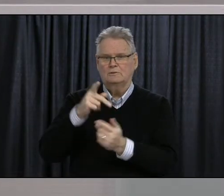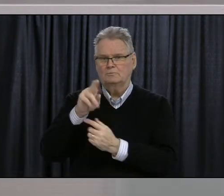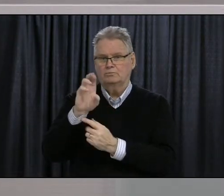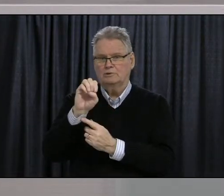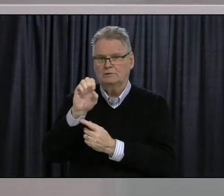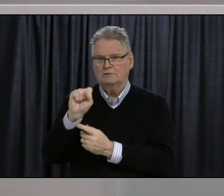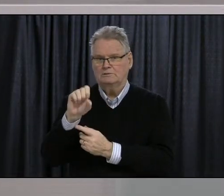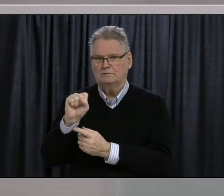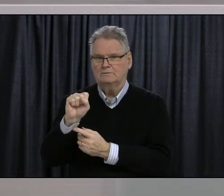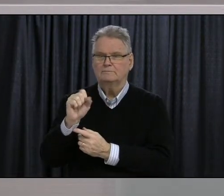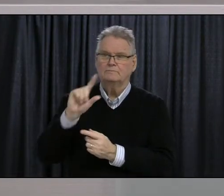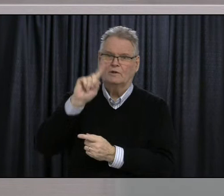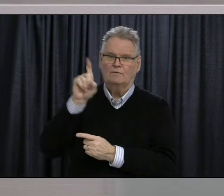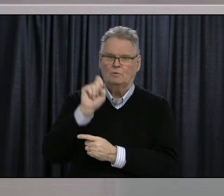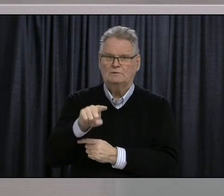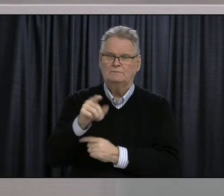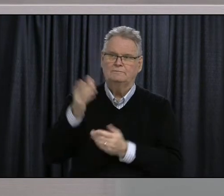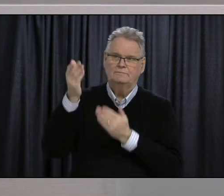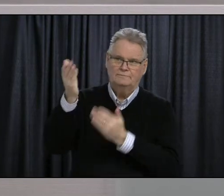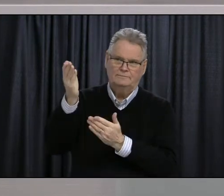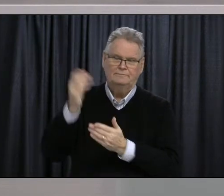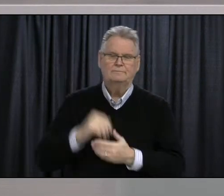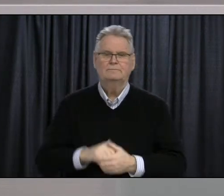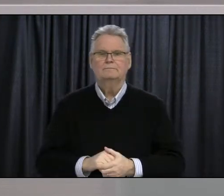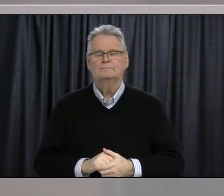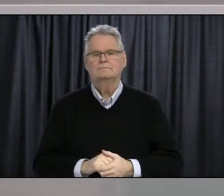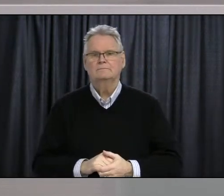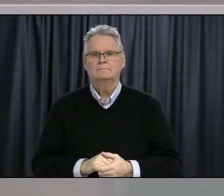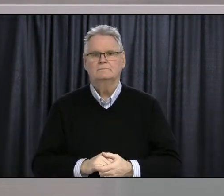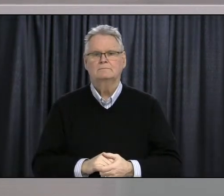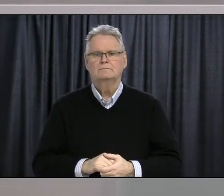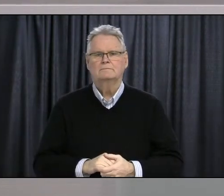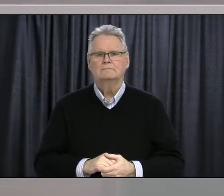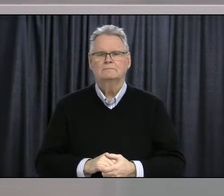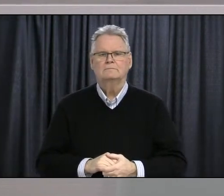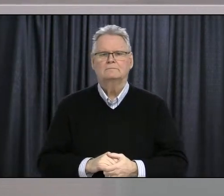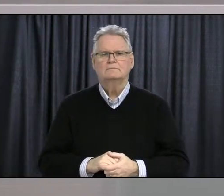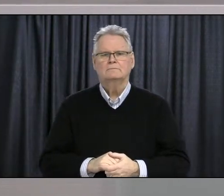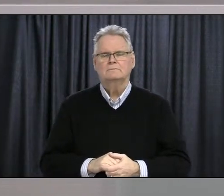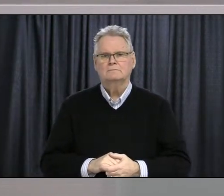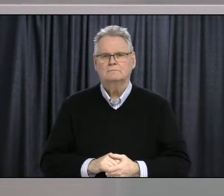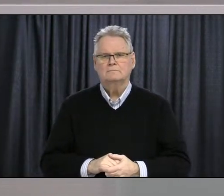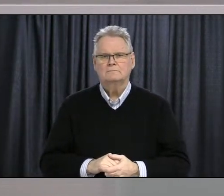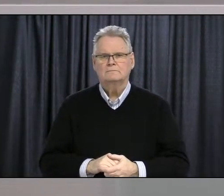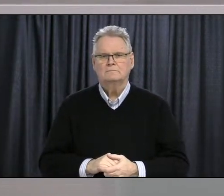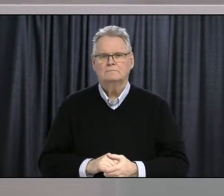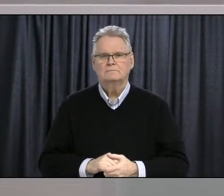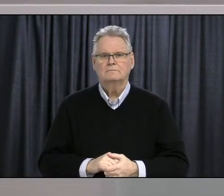our vaccinators, if they can reliably get 6 doses out of the Pfizer vials.